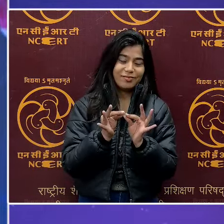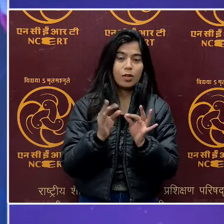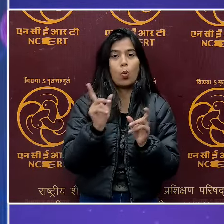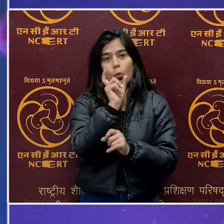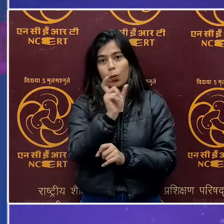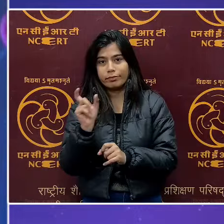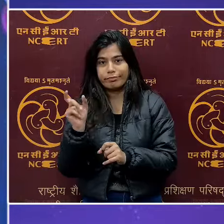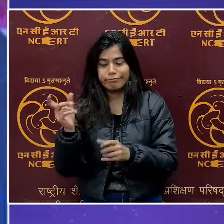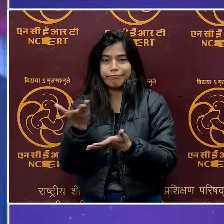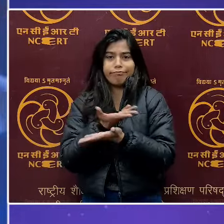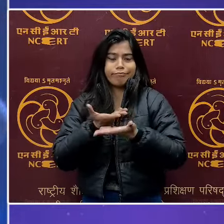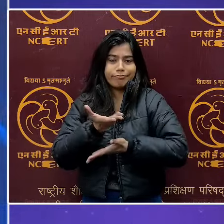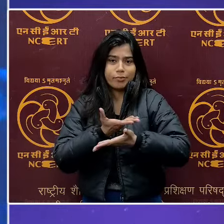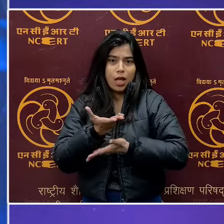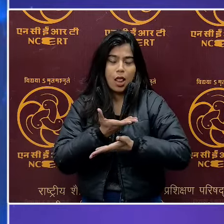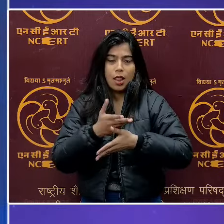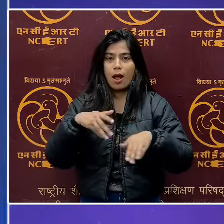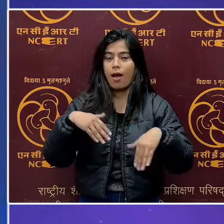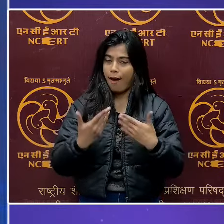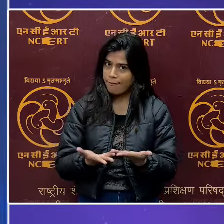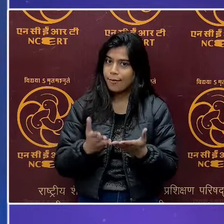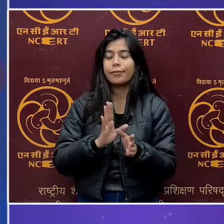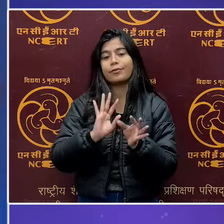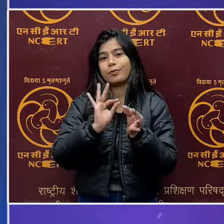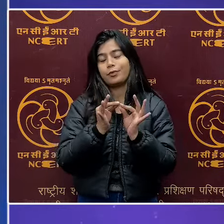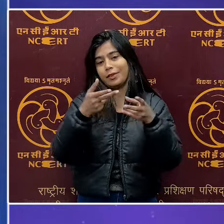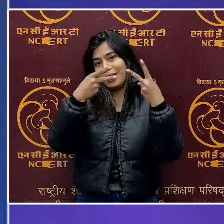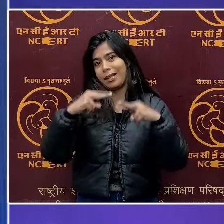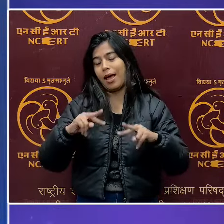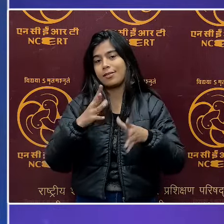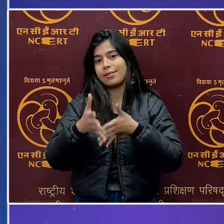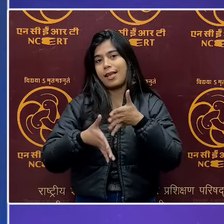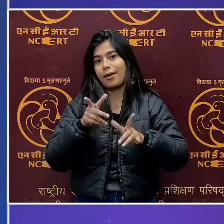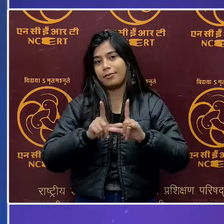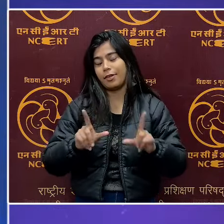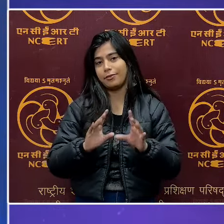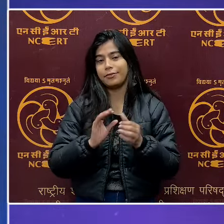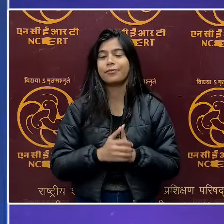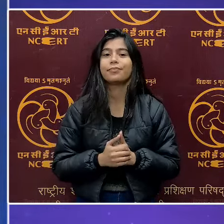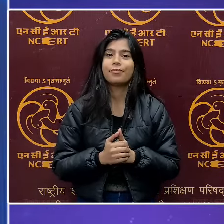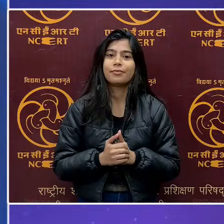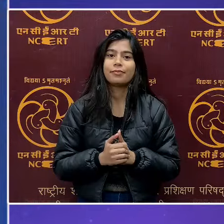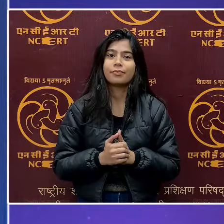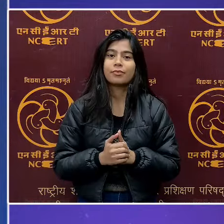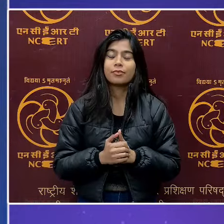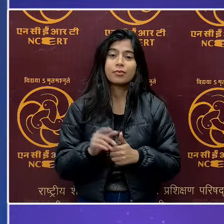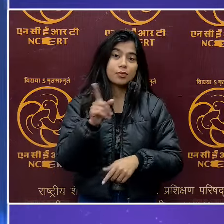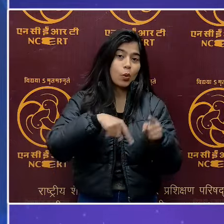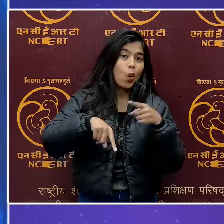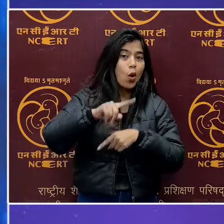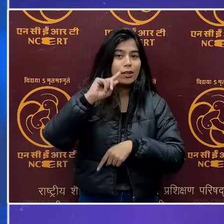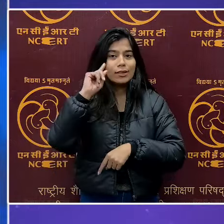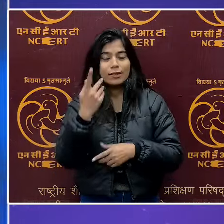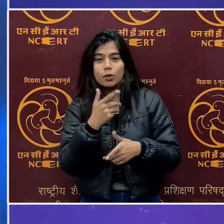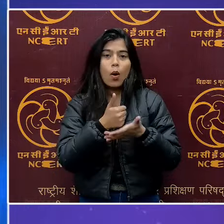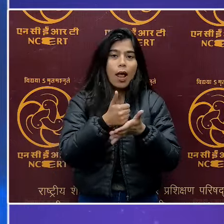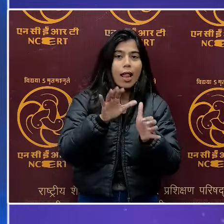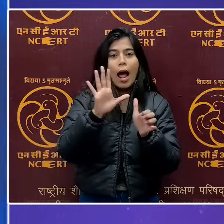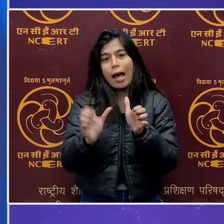that we are going to discuss in this particular program in the form of sign language so that it will be helpful to all of